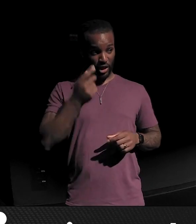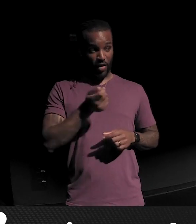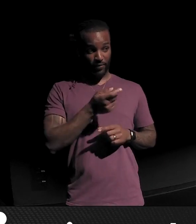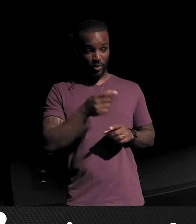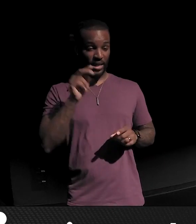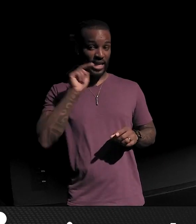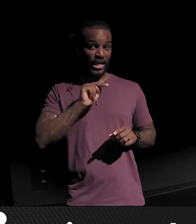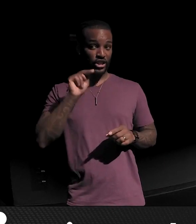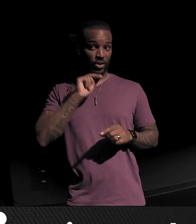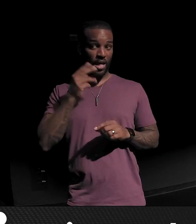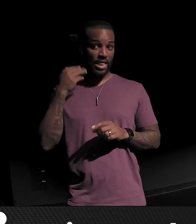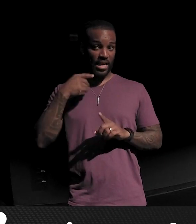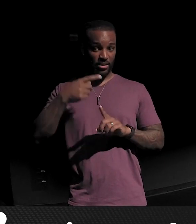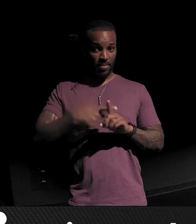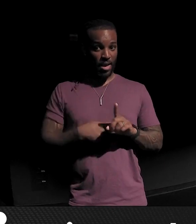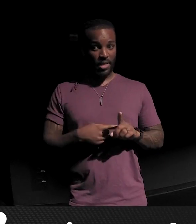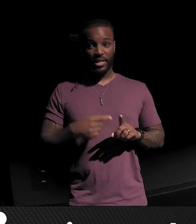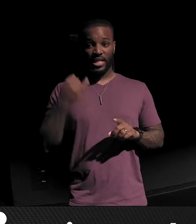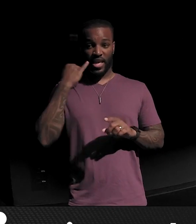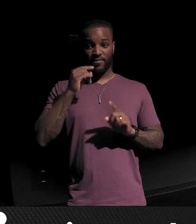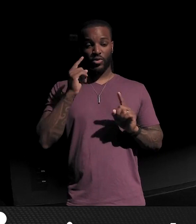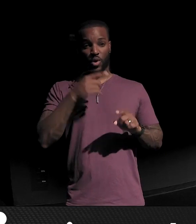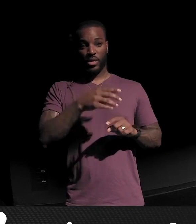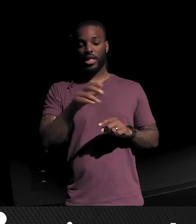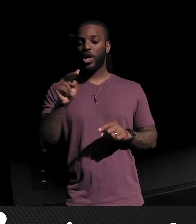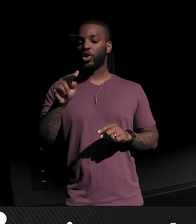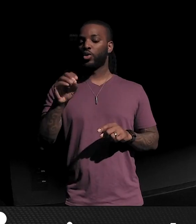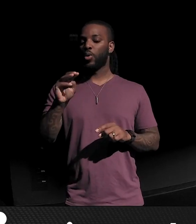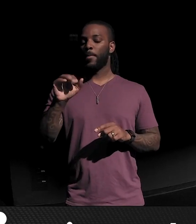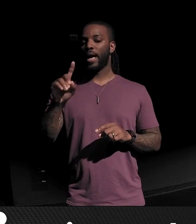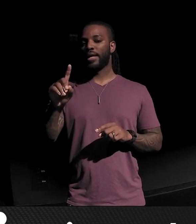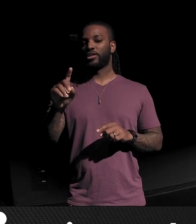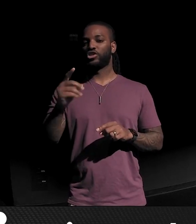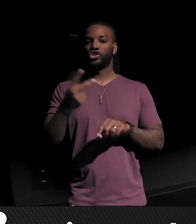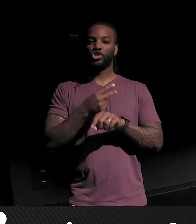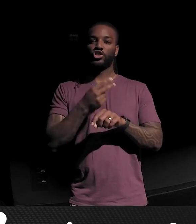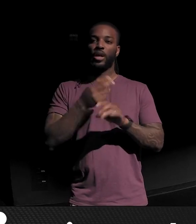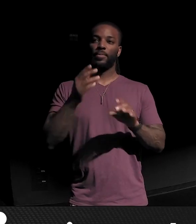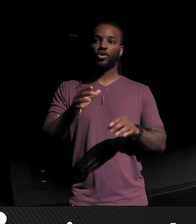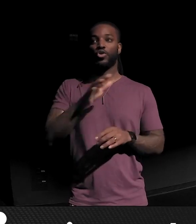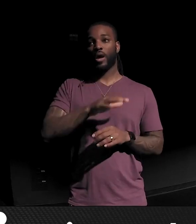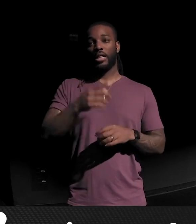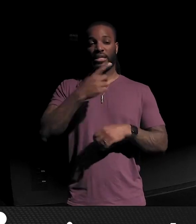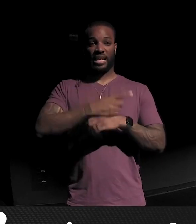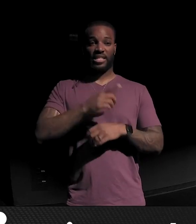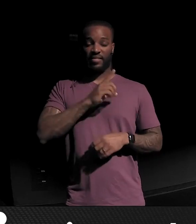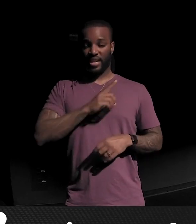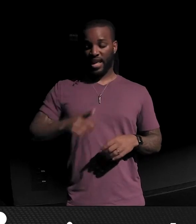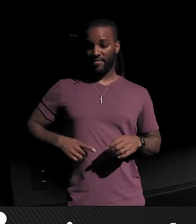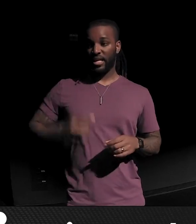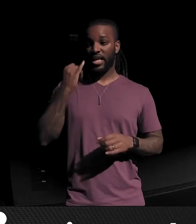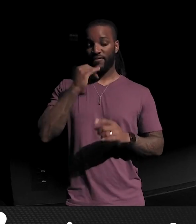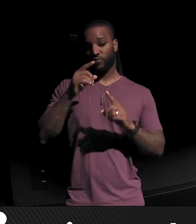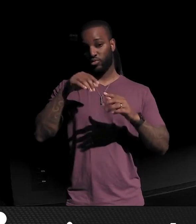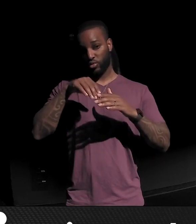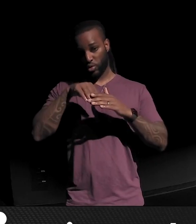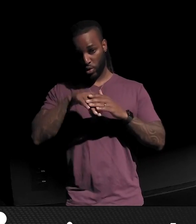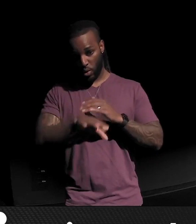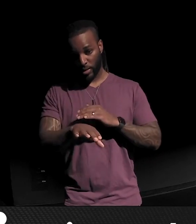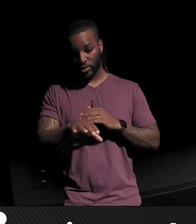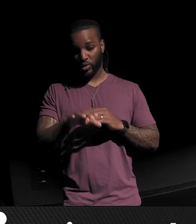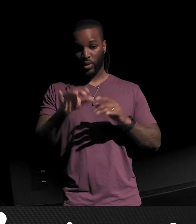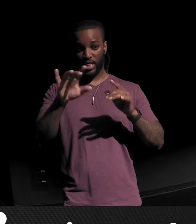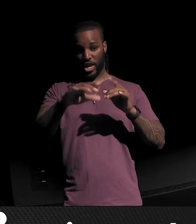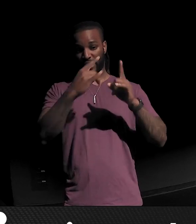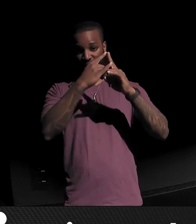month. They're these nomad, if you go, they're like nomadic shepherds. They were around in the days of David. If you go into a Bedouin tent and